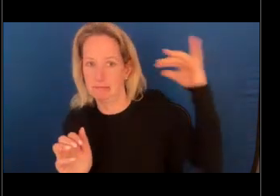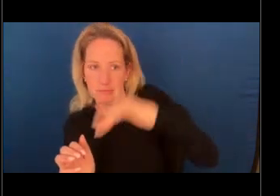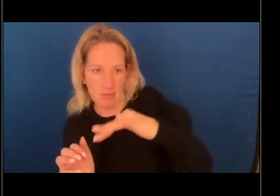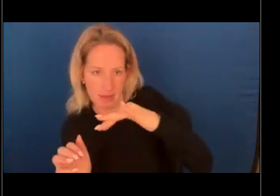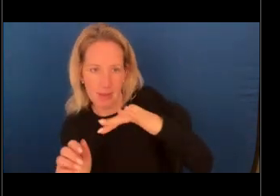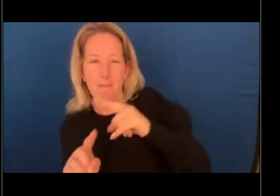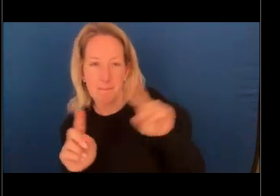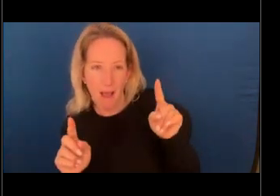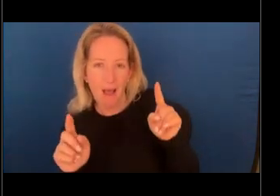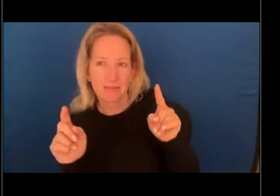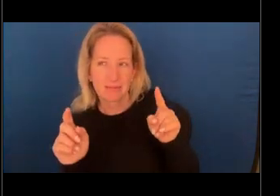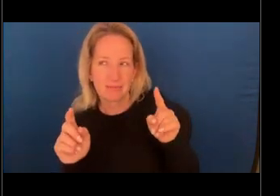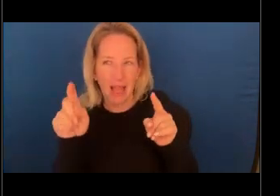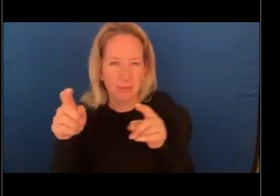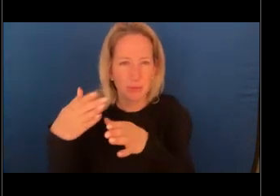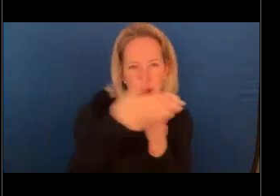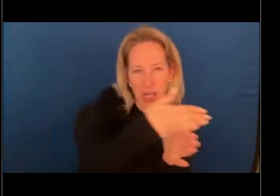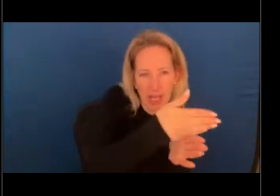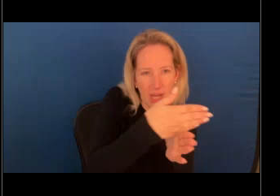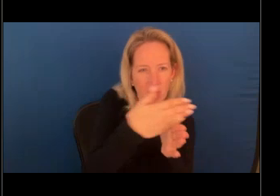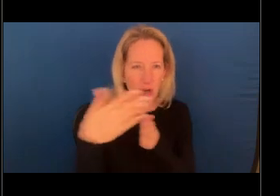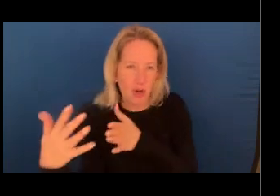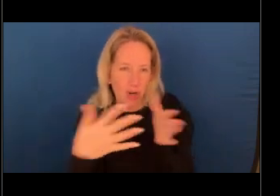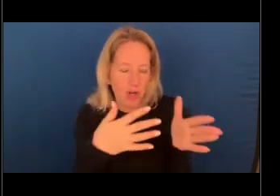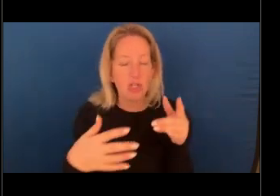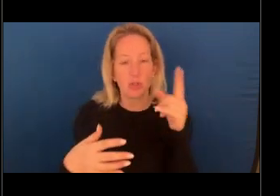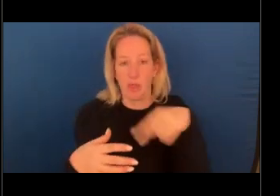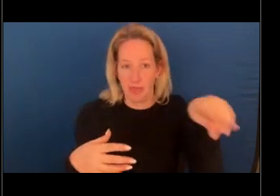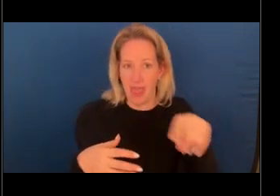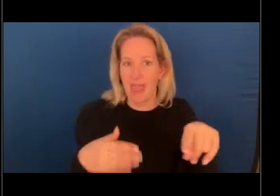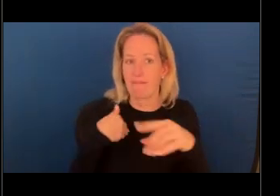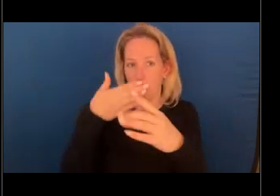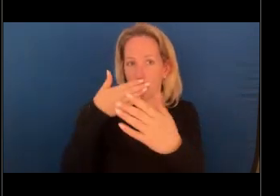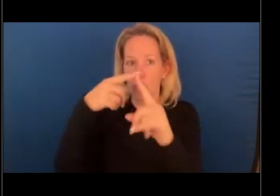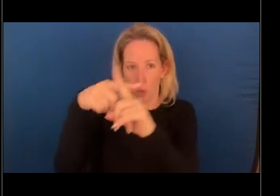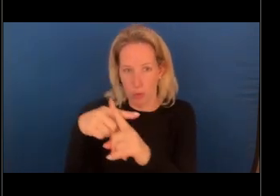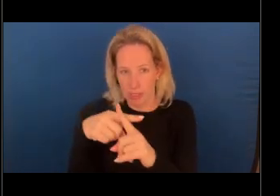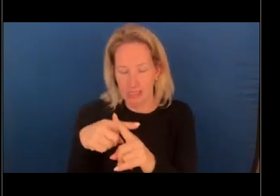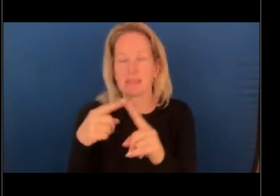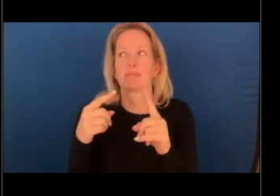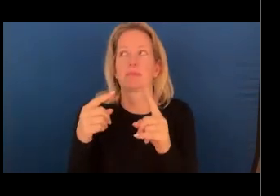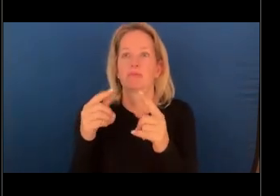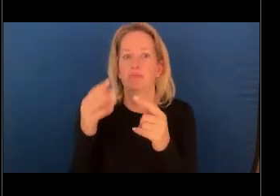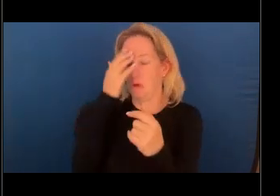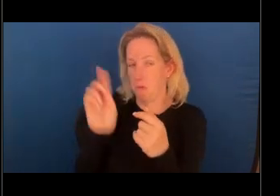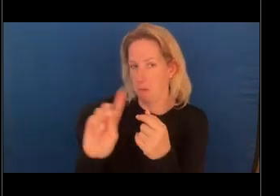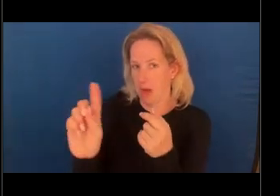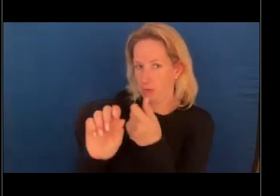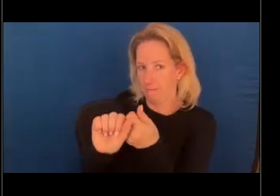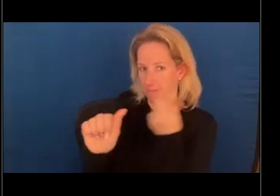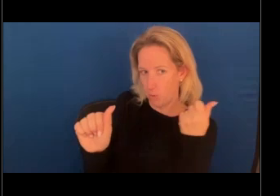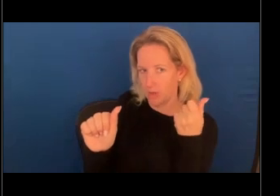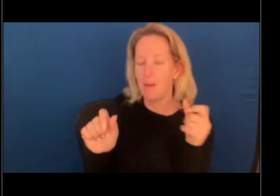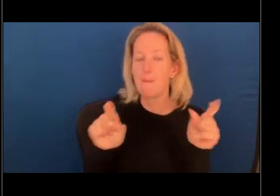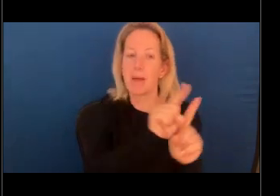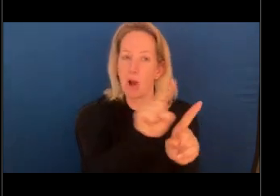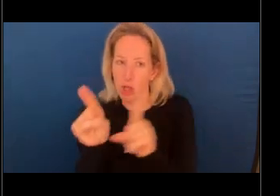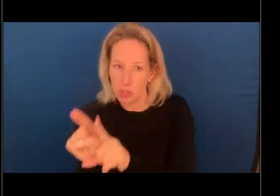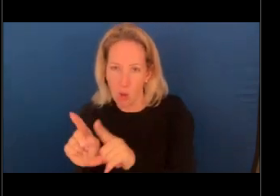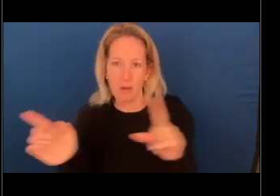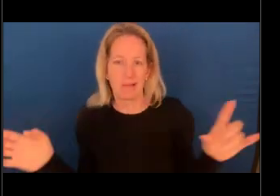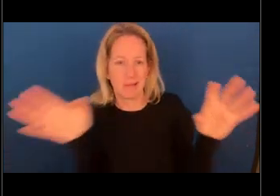so that they can have good coordinates to know where to avoid, but then also sort of maybe making that connection so they'll share